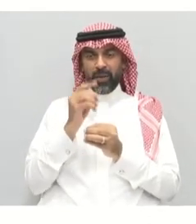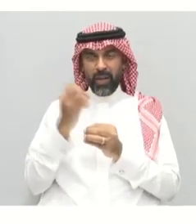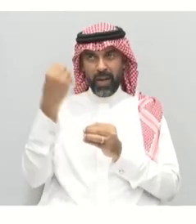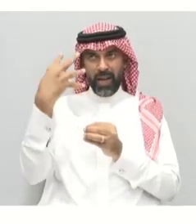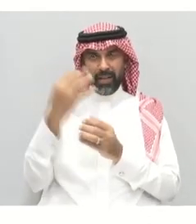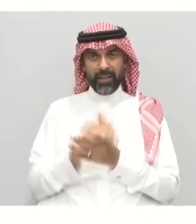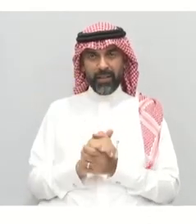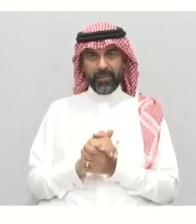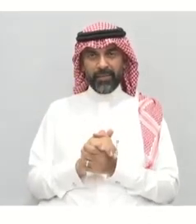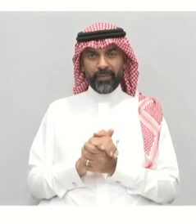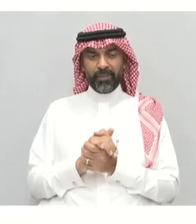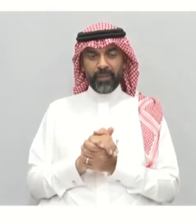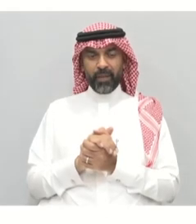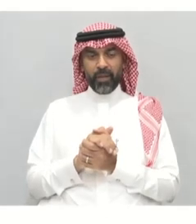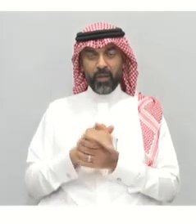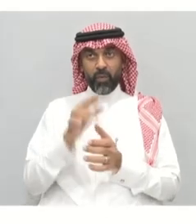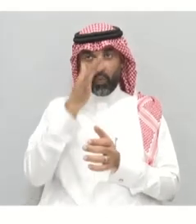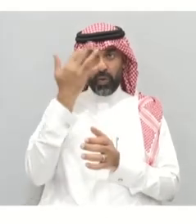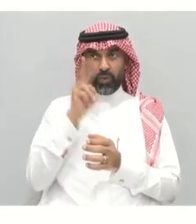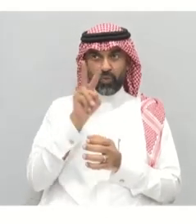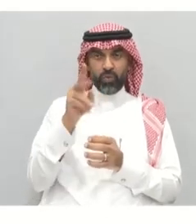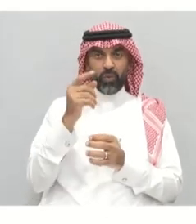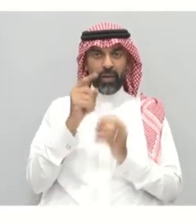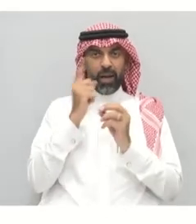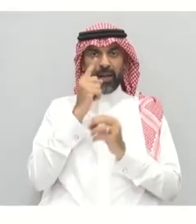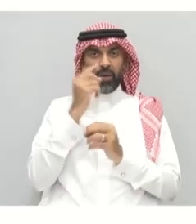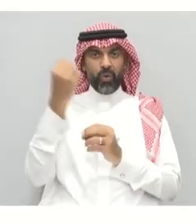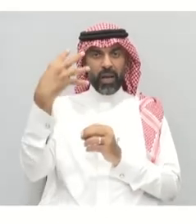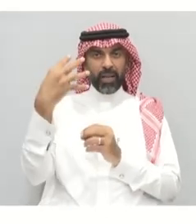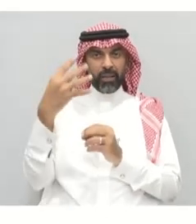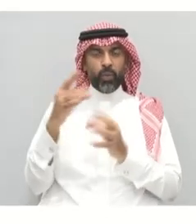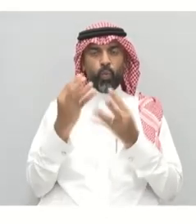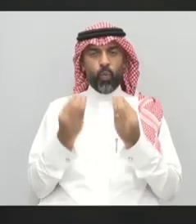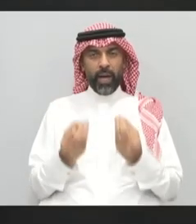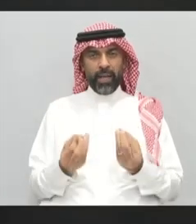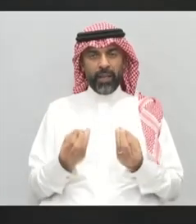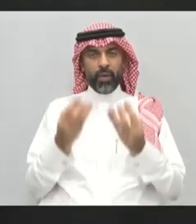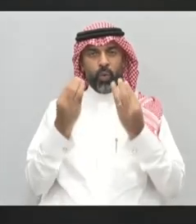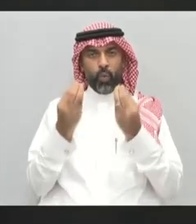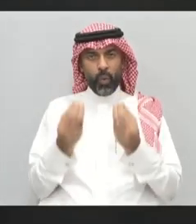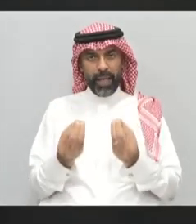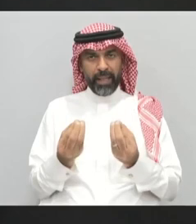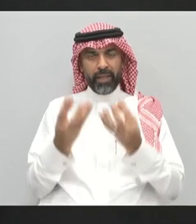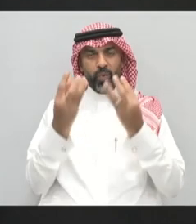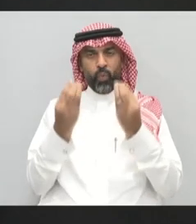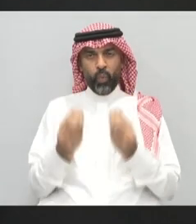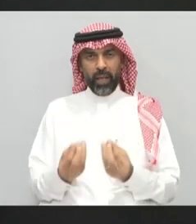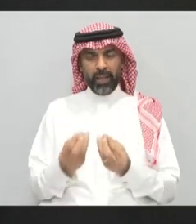yellow light, when you see a yellow light, wait, wait,